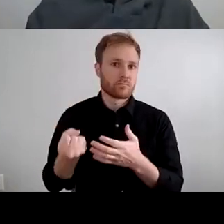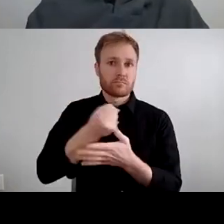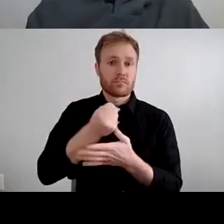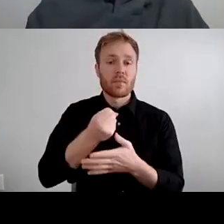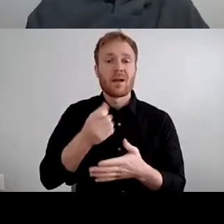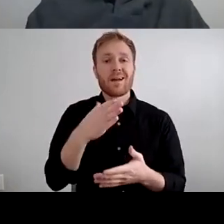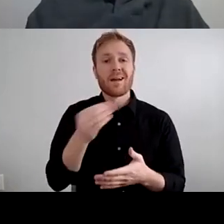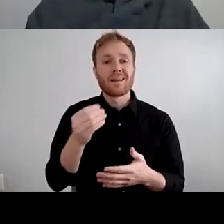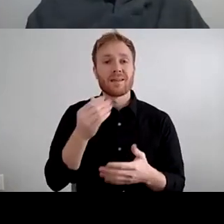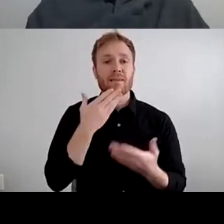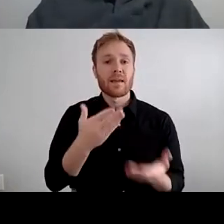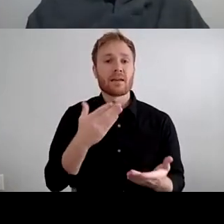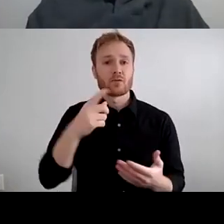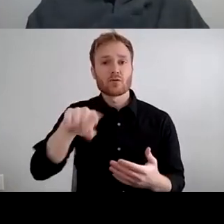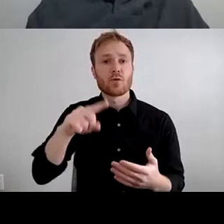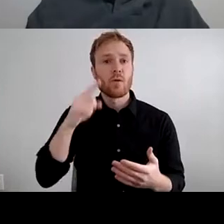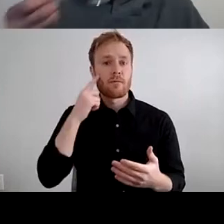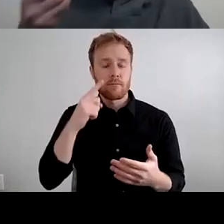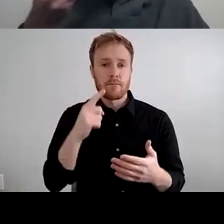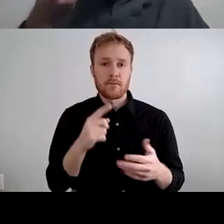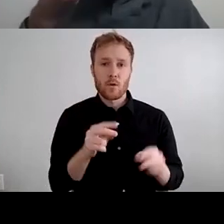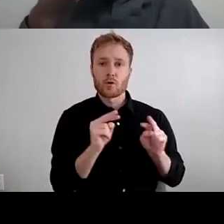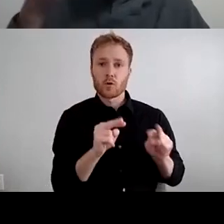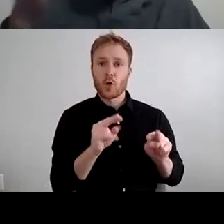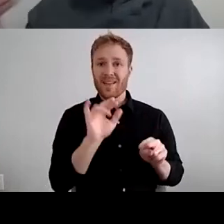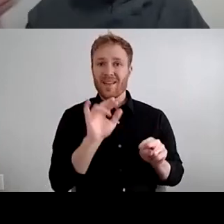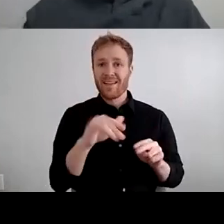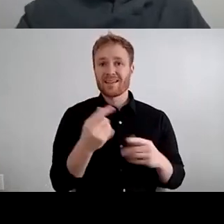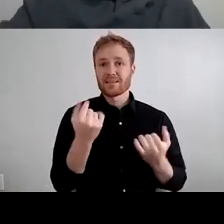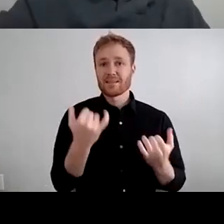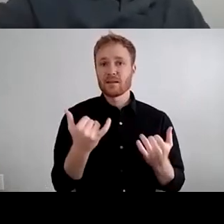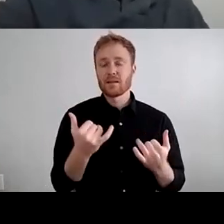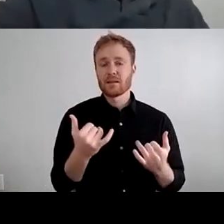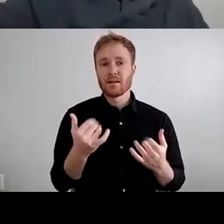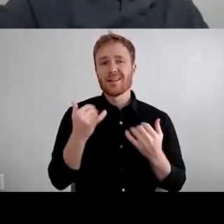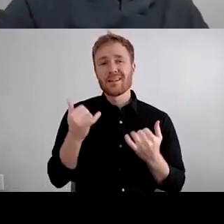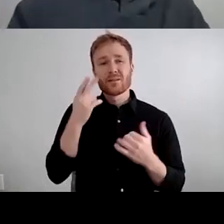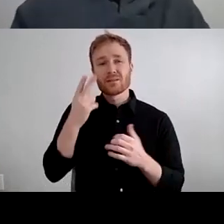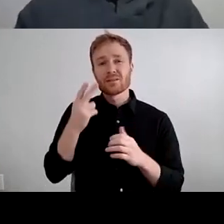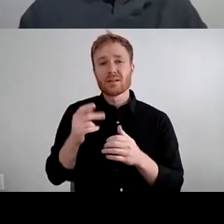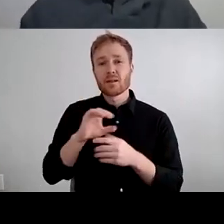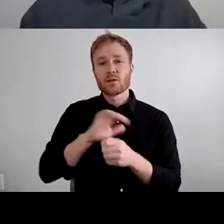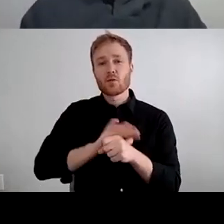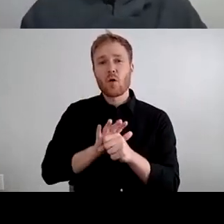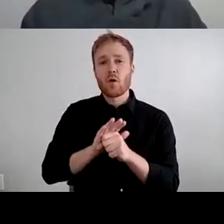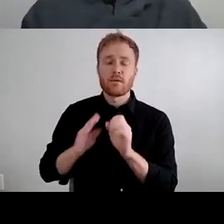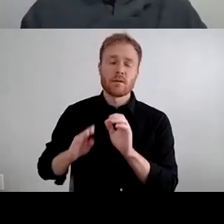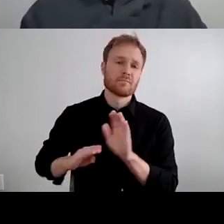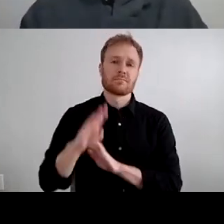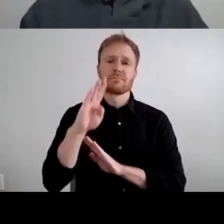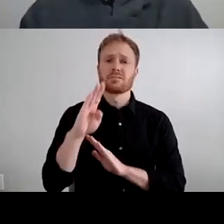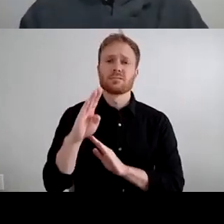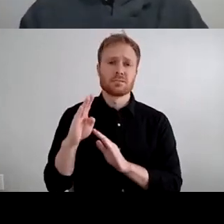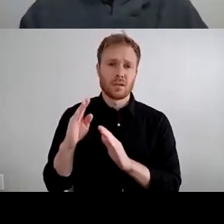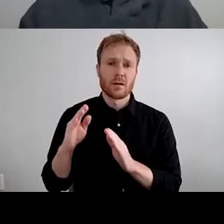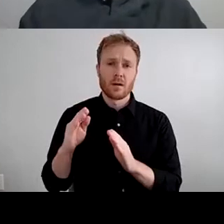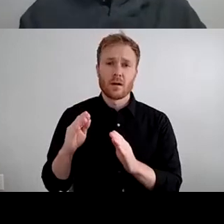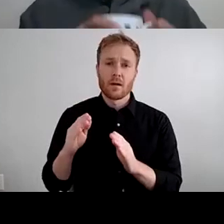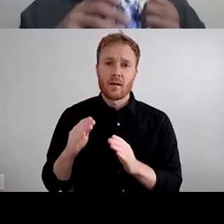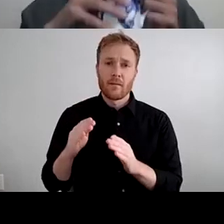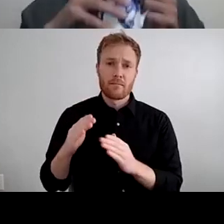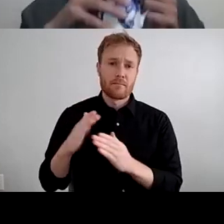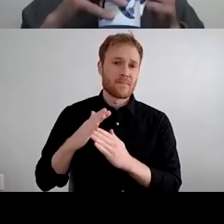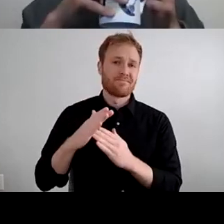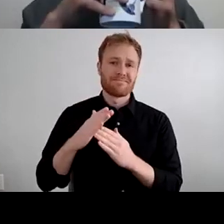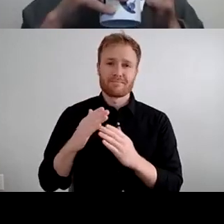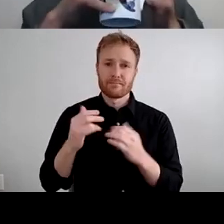today. We are now seeing the greatest spike in positive cases of COVID. And since the beginning of the pandemic, SEIU